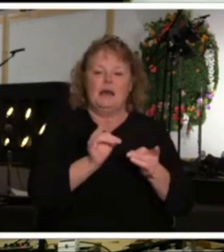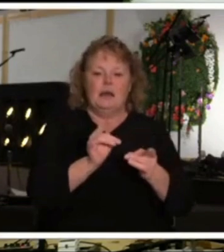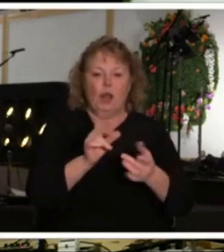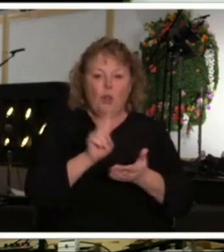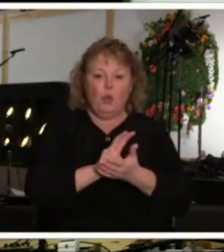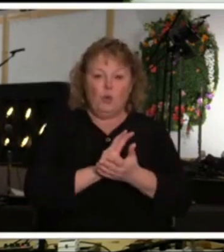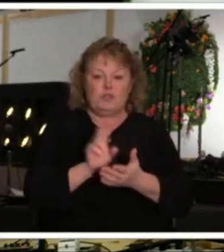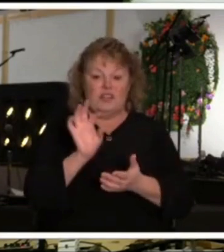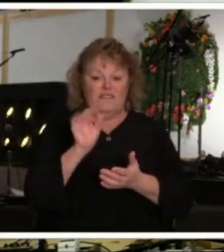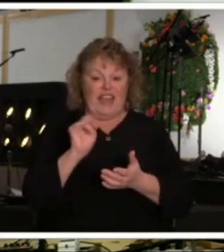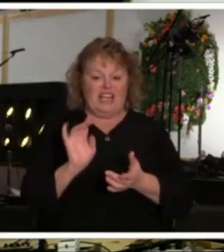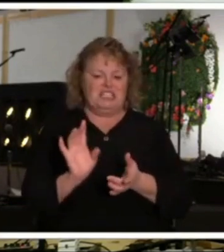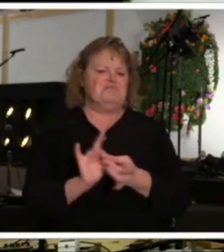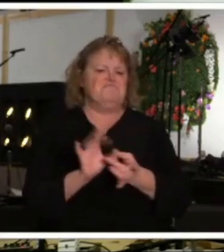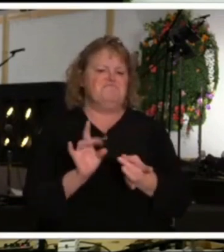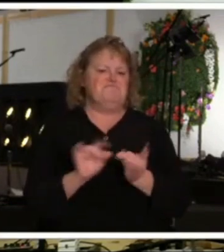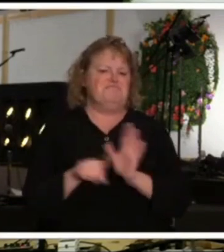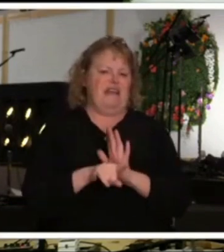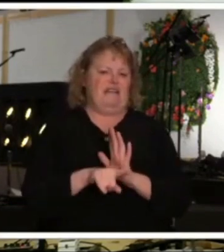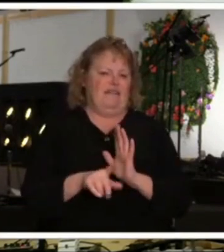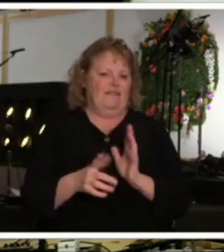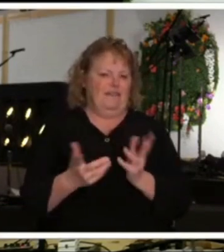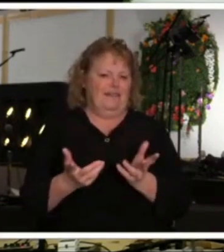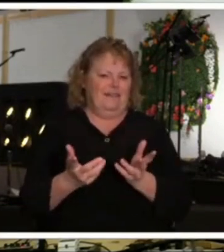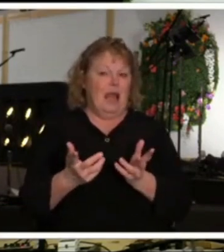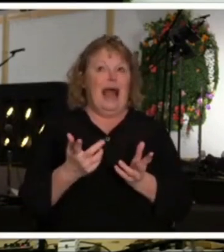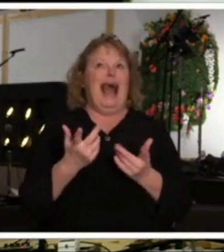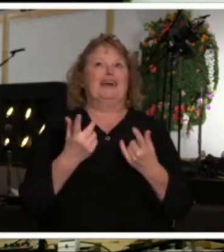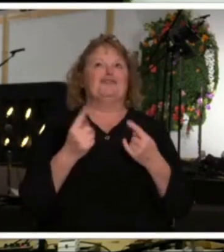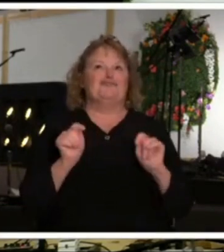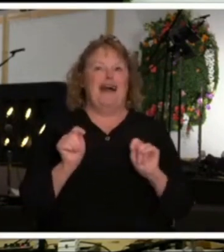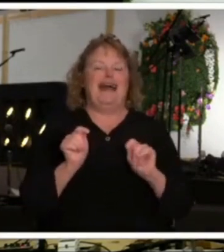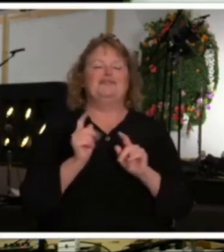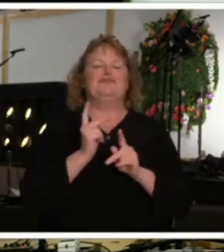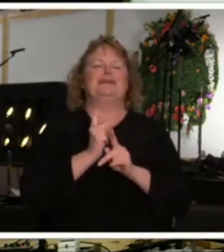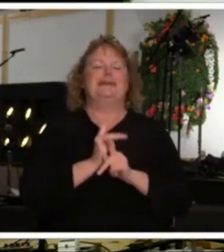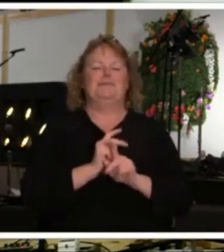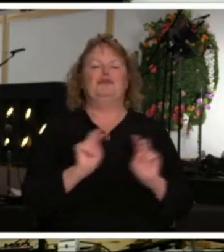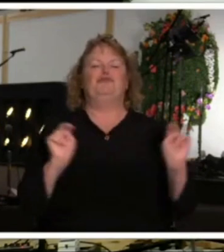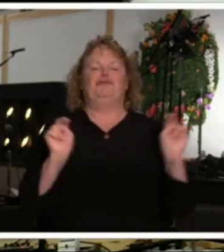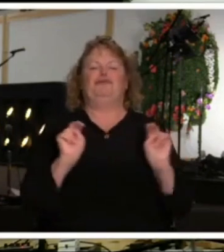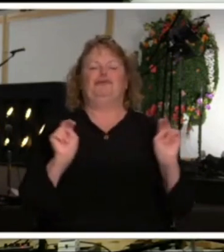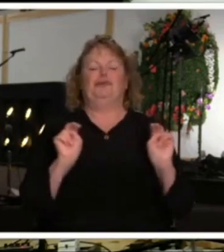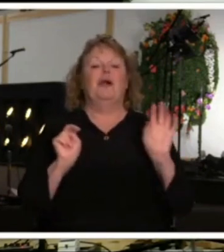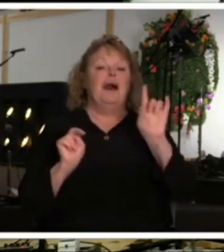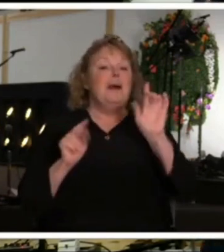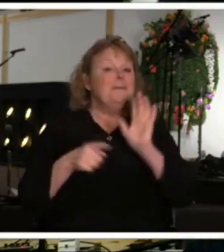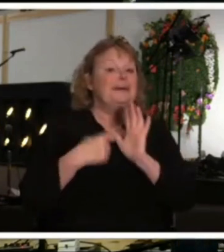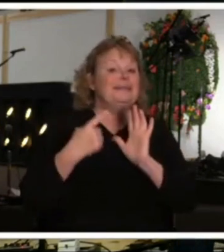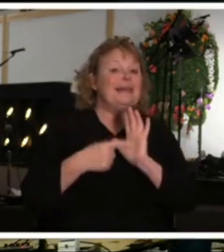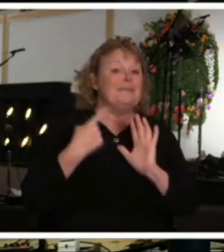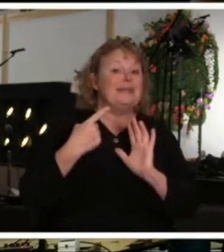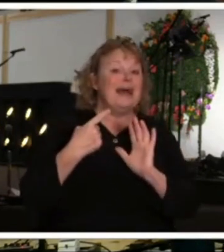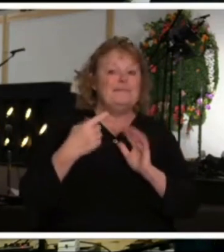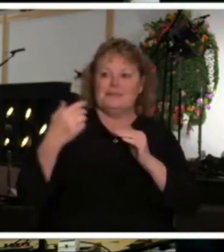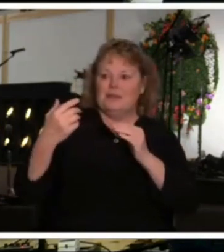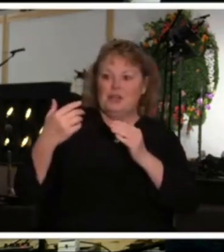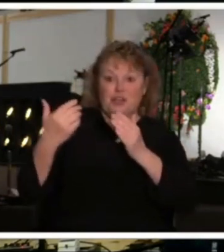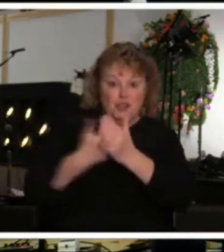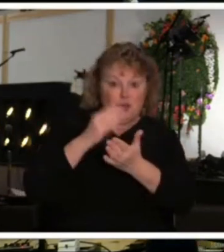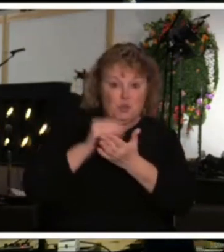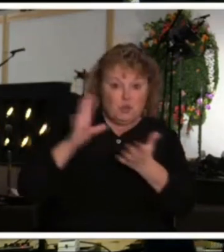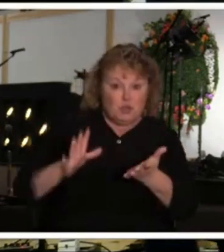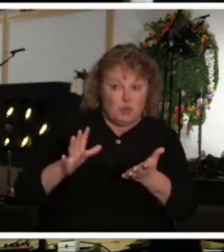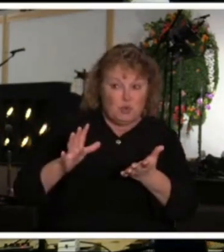balanced. I'm trying to stay balanced and not get caught up. But even I, sometimes we'll have recruits come in, and they come in, and all the